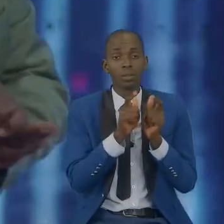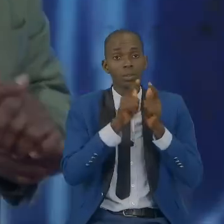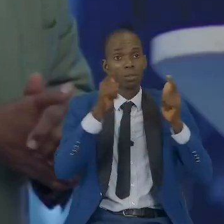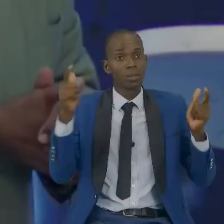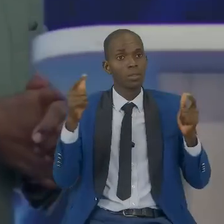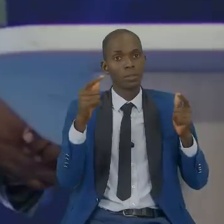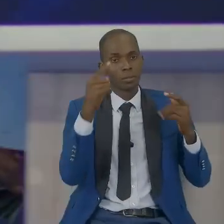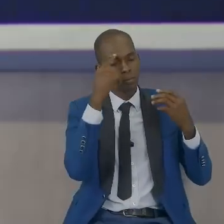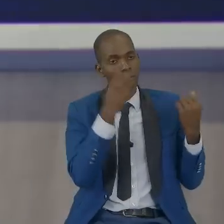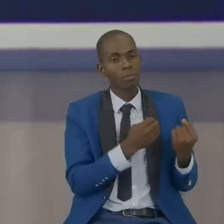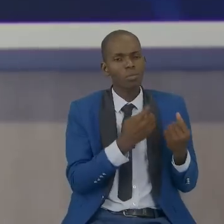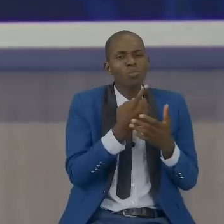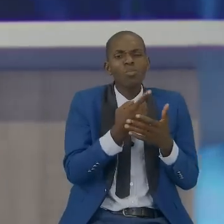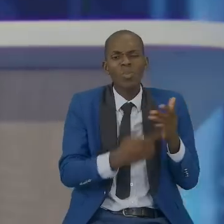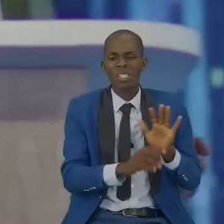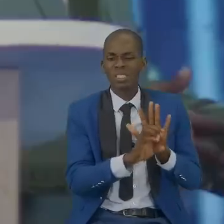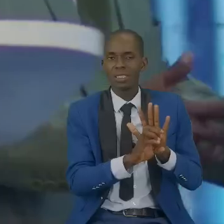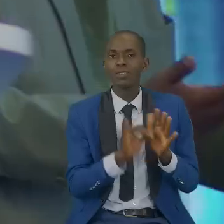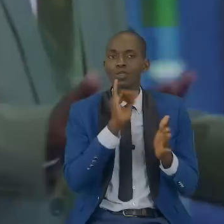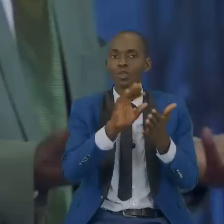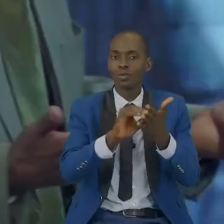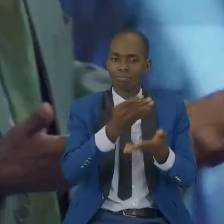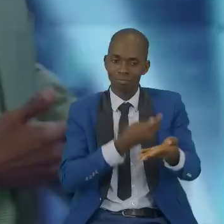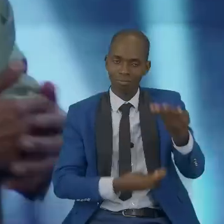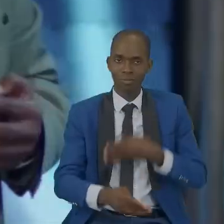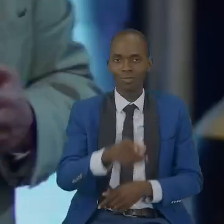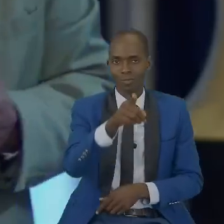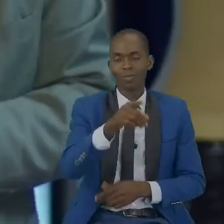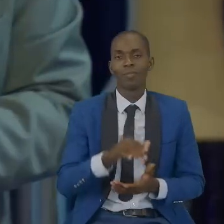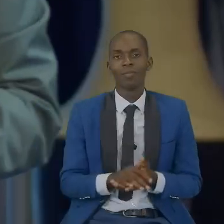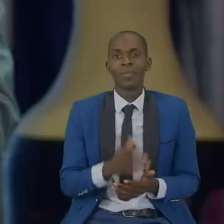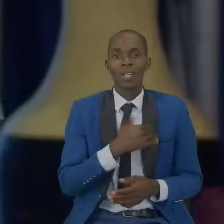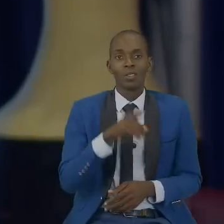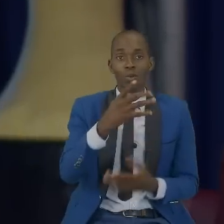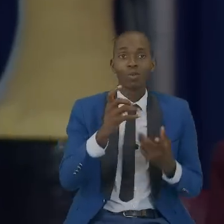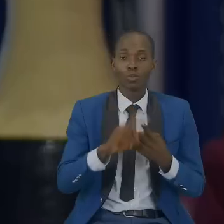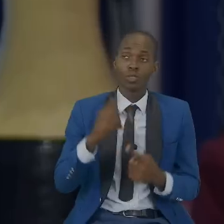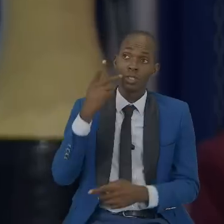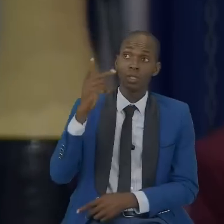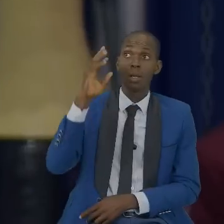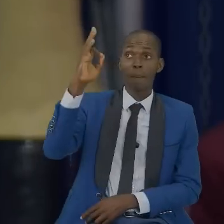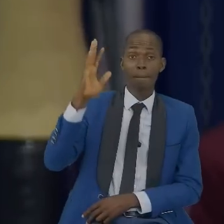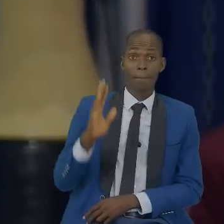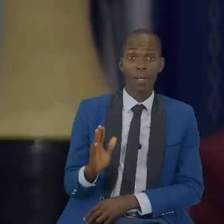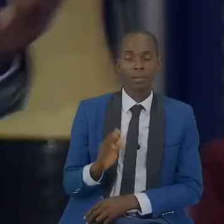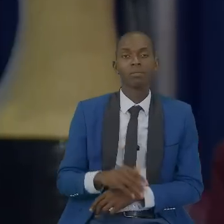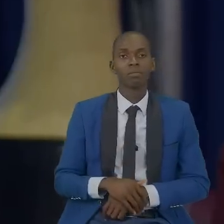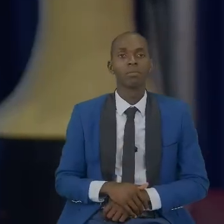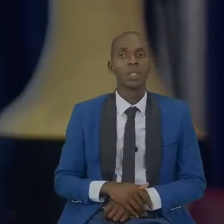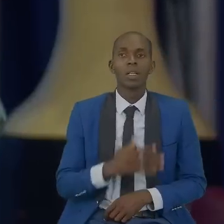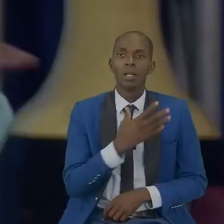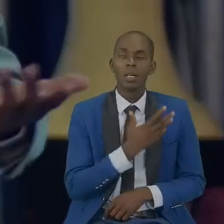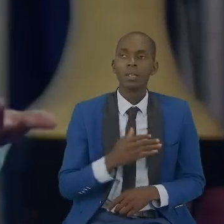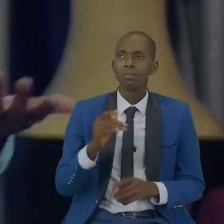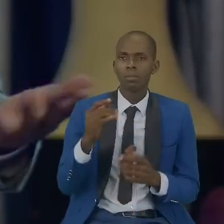it comes to your turn, and you want to see the man of God, and you say, this is my